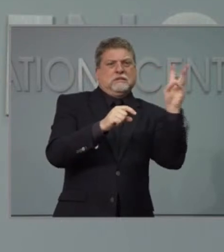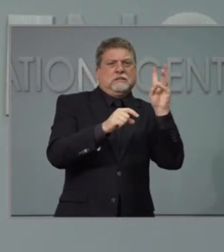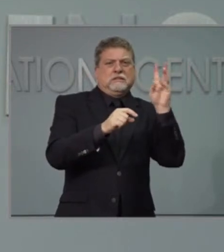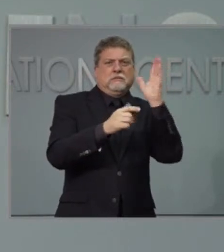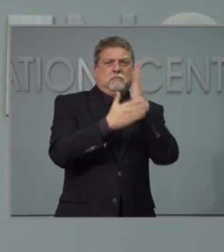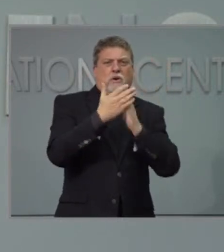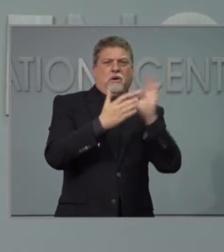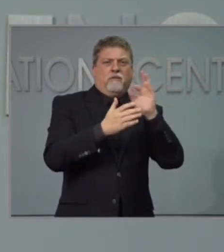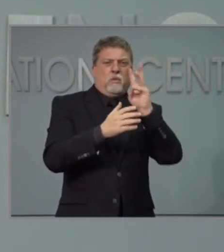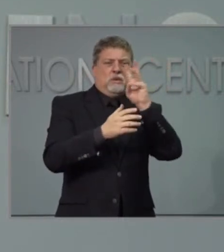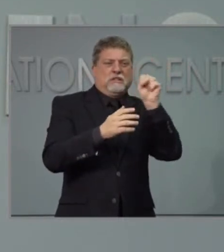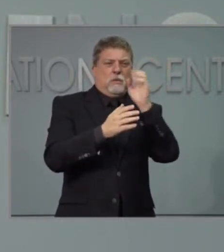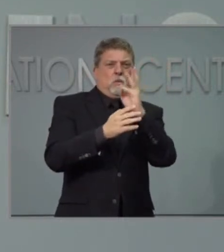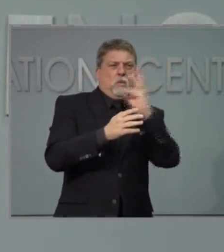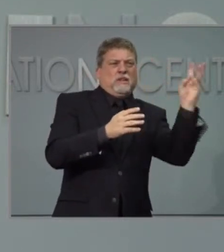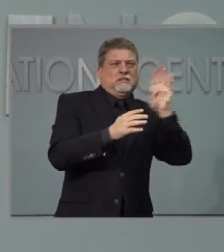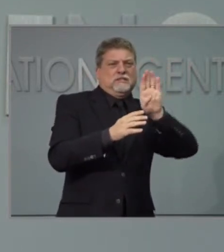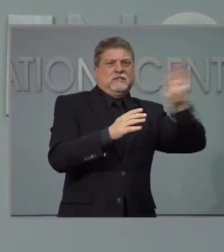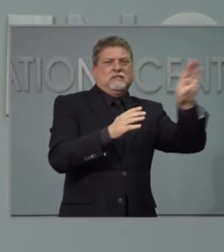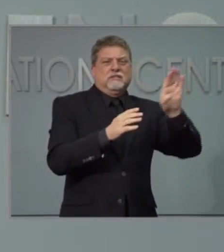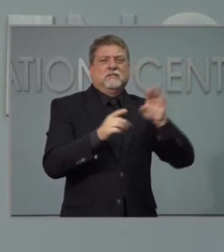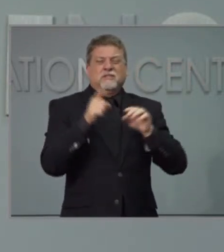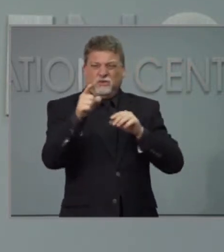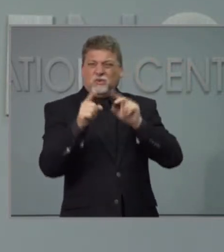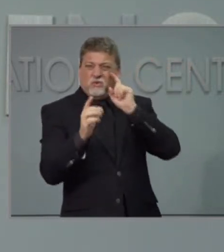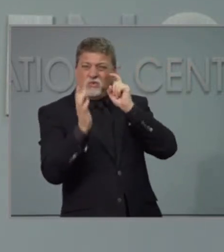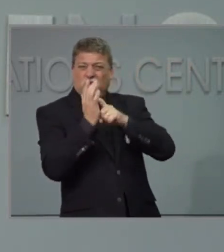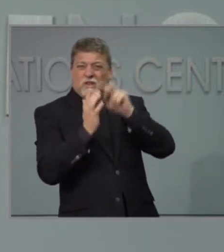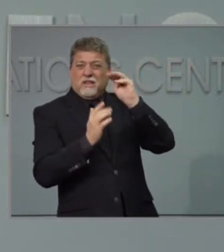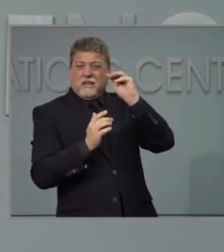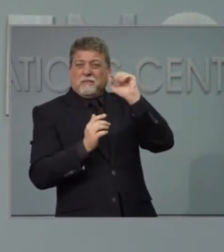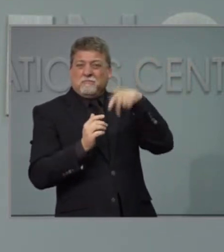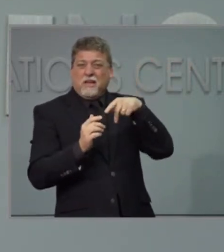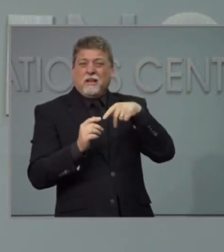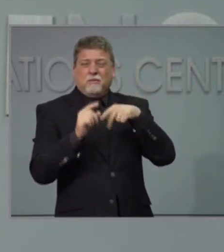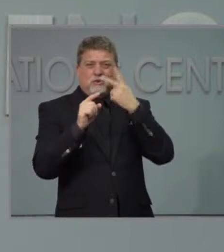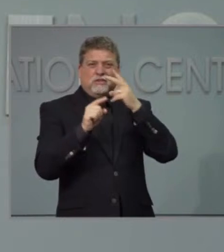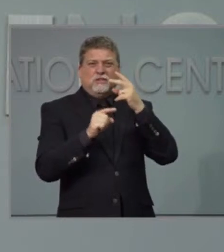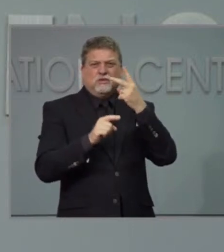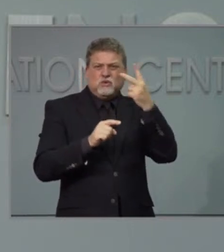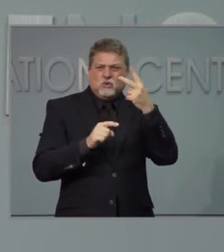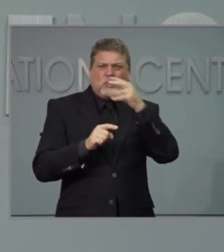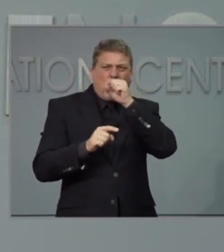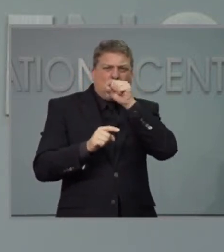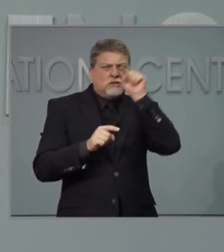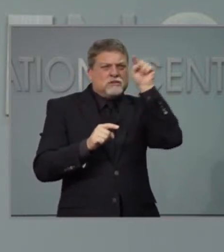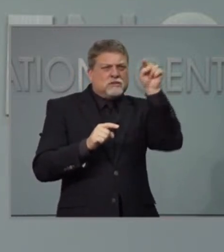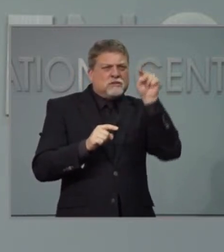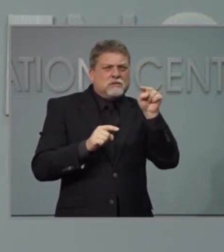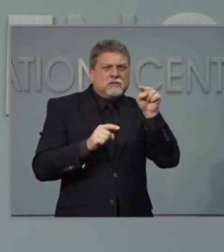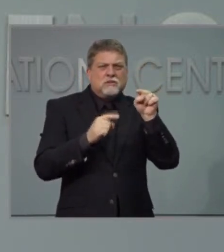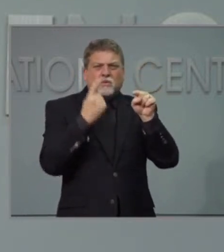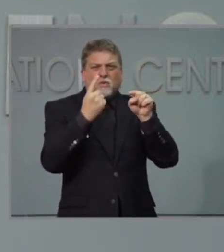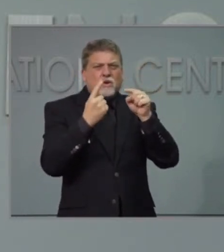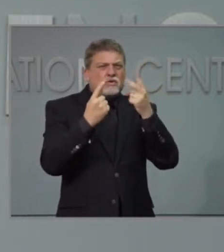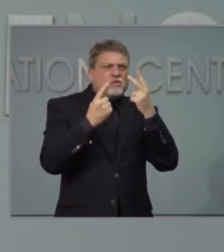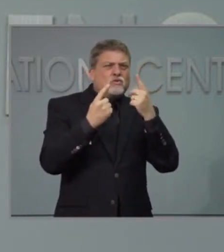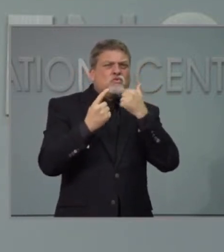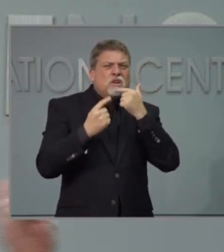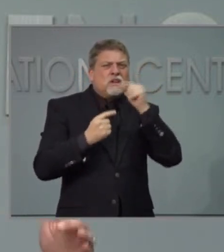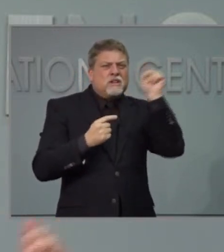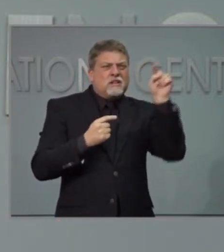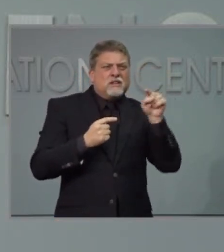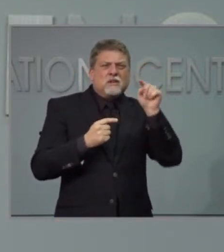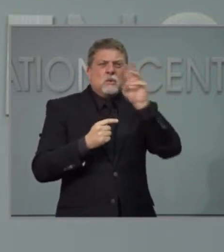alert today, it is reflected on that map. You will see a number of orange and a couple of red counties in the triad area. It's more in the